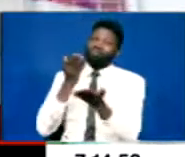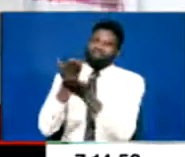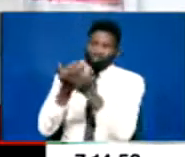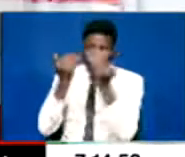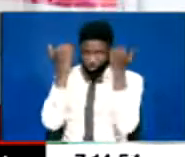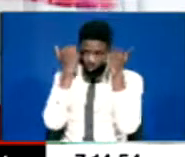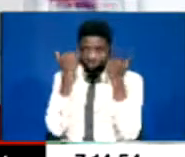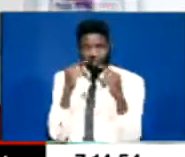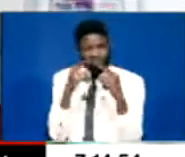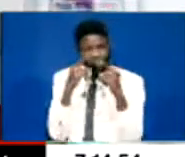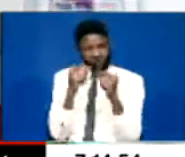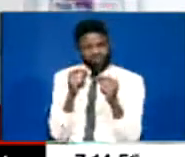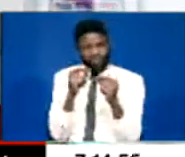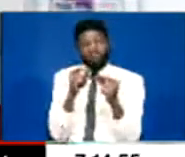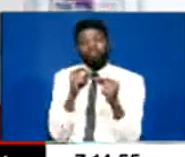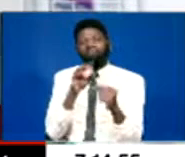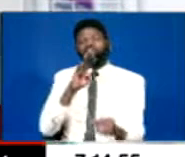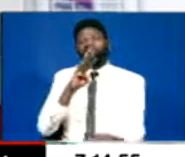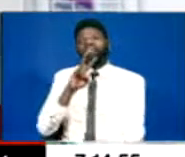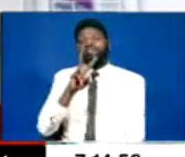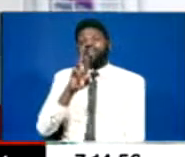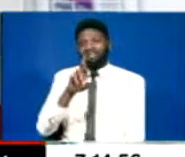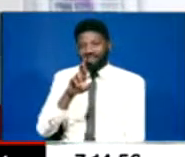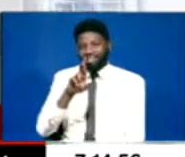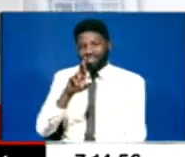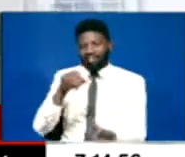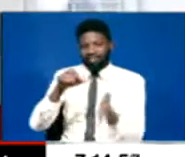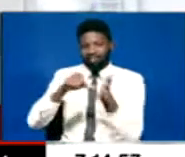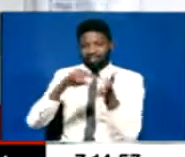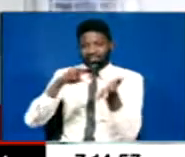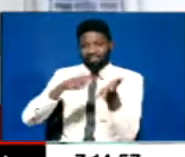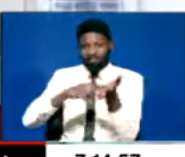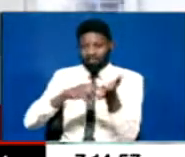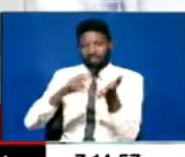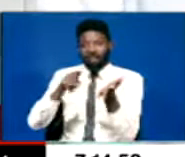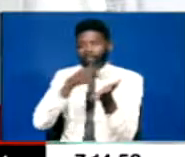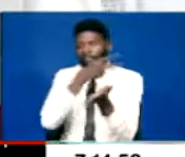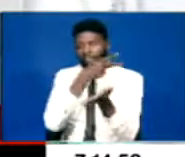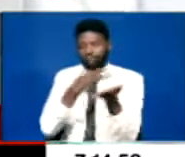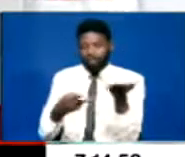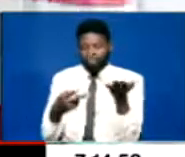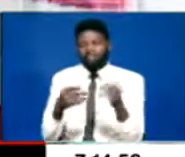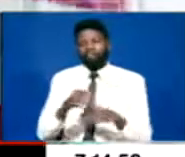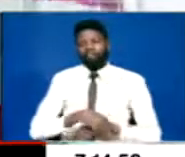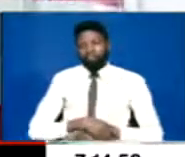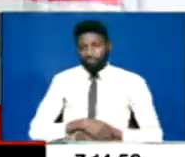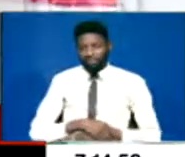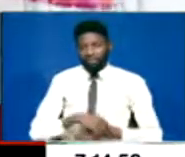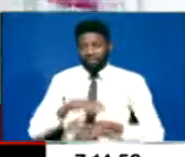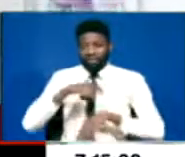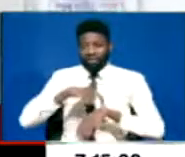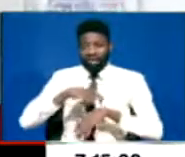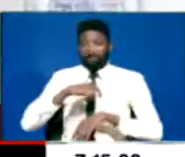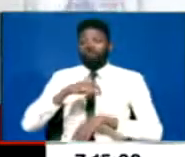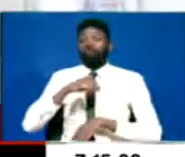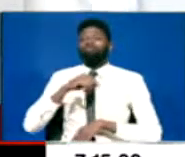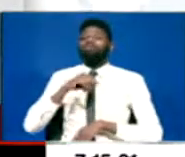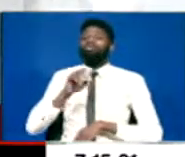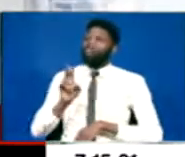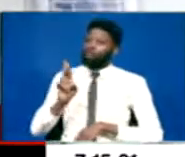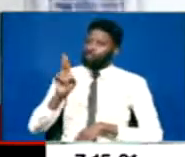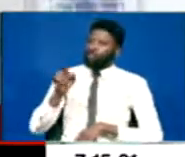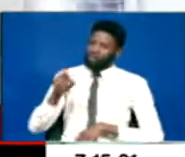massive failure of the biometric voter registration BVR kits. Kenyatta's inauguration on 9th